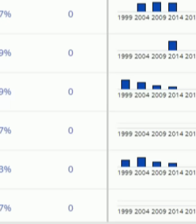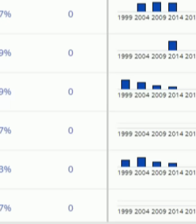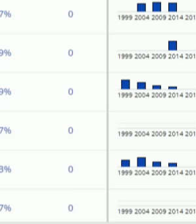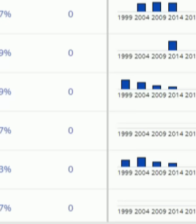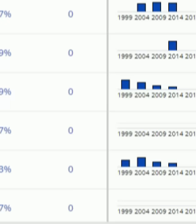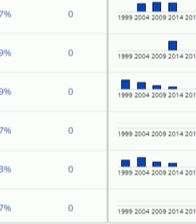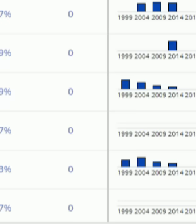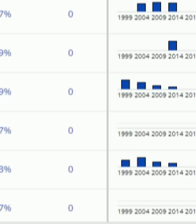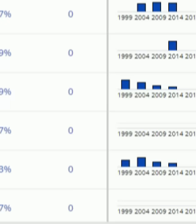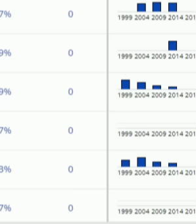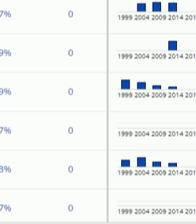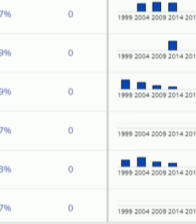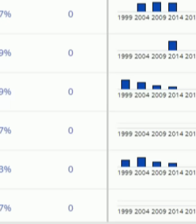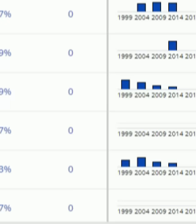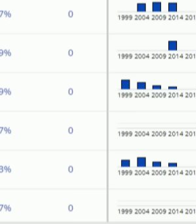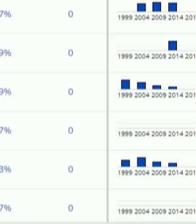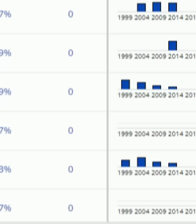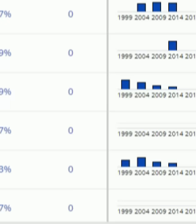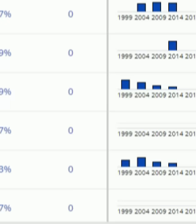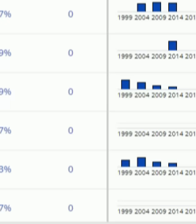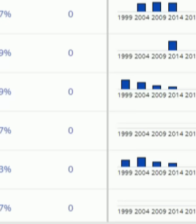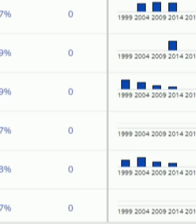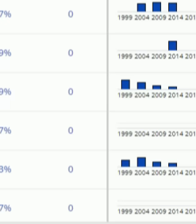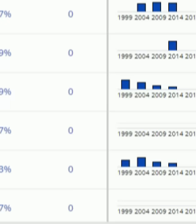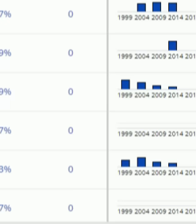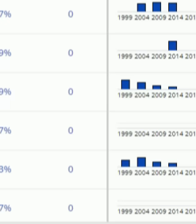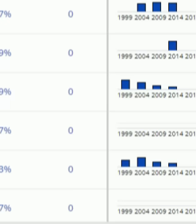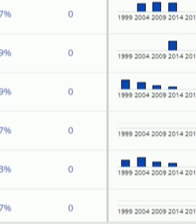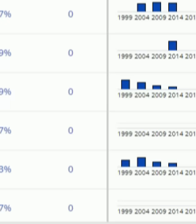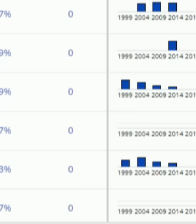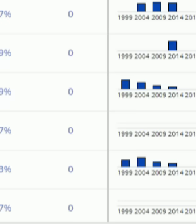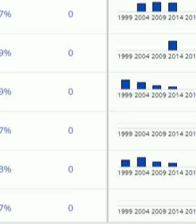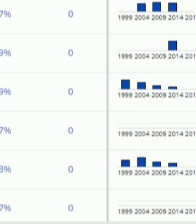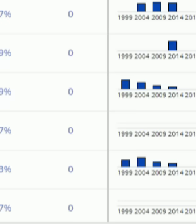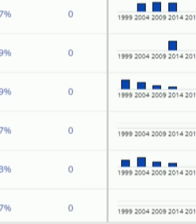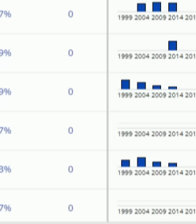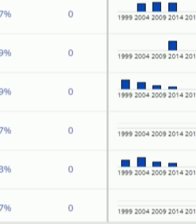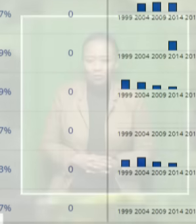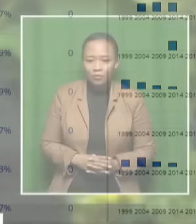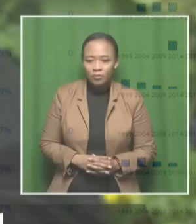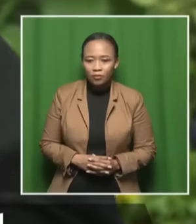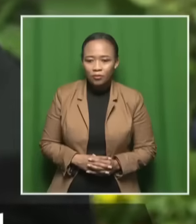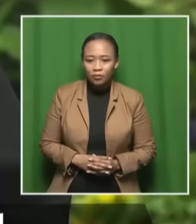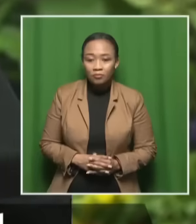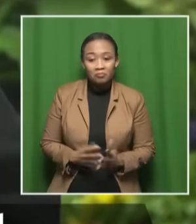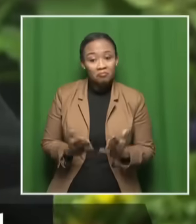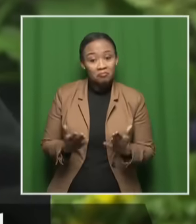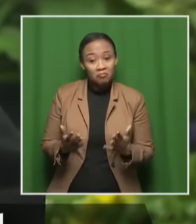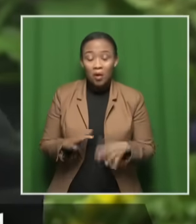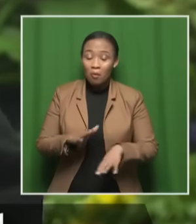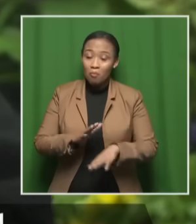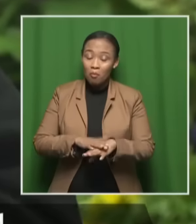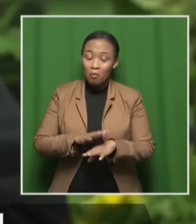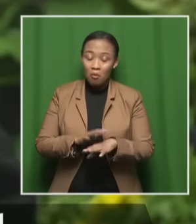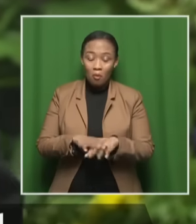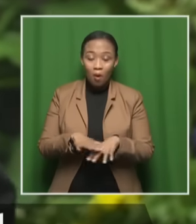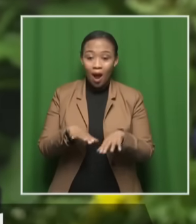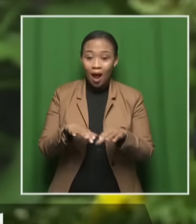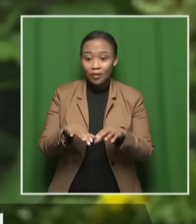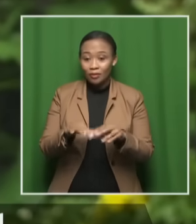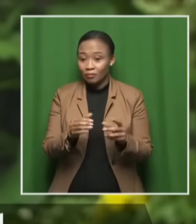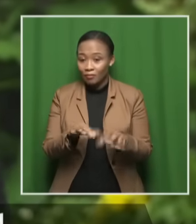It is quite quiet here, but I'm sure as the day continues, it's going to be a hive of activities as more results come in,